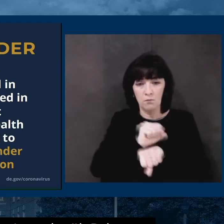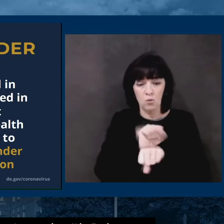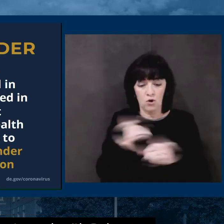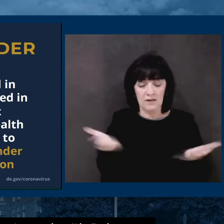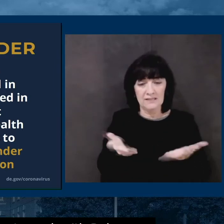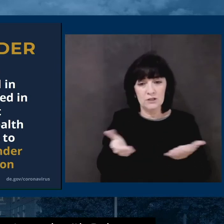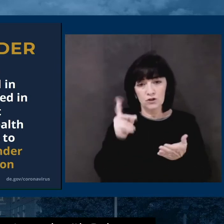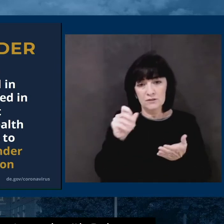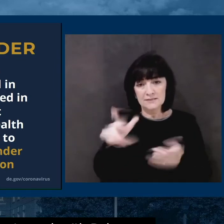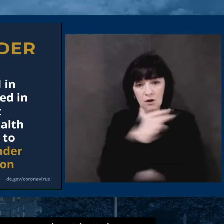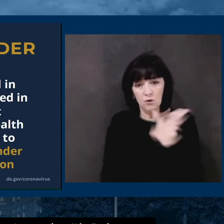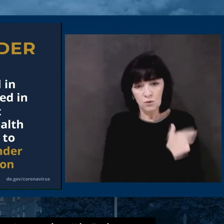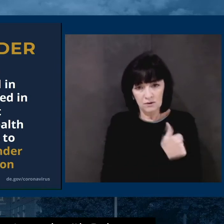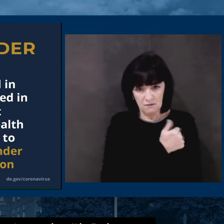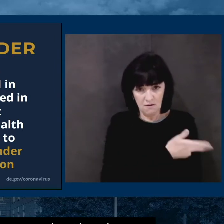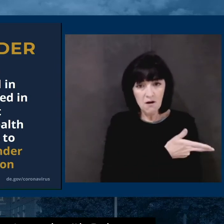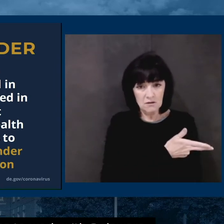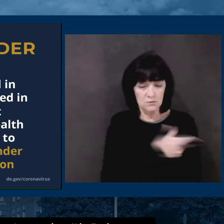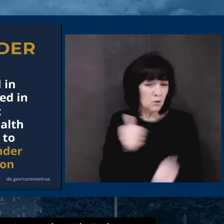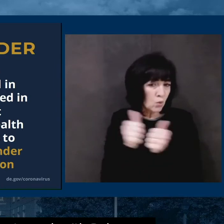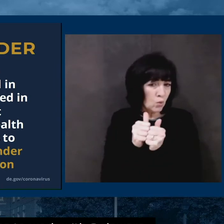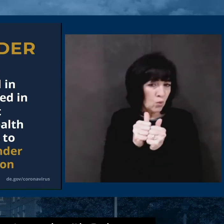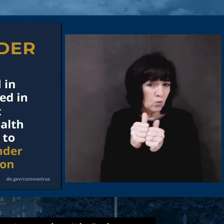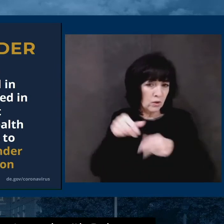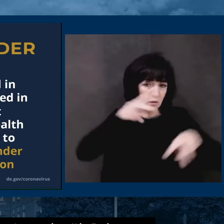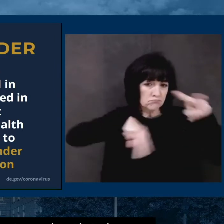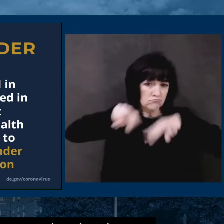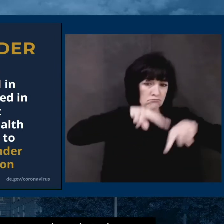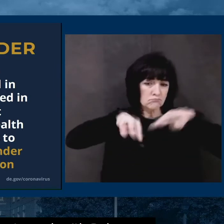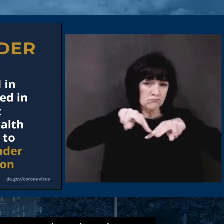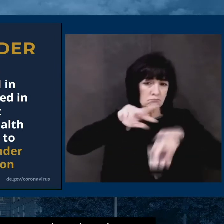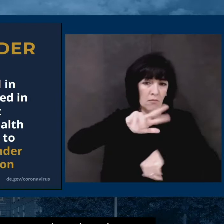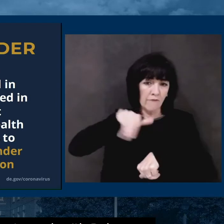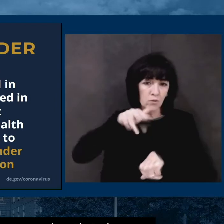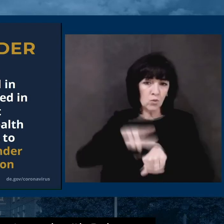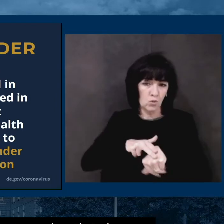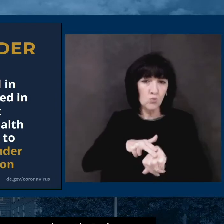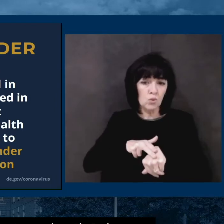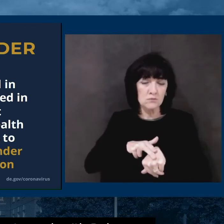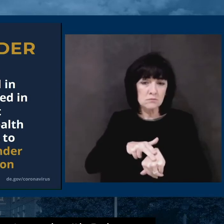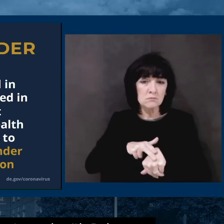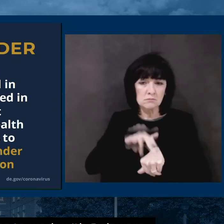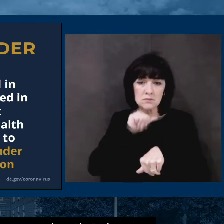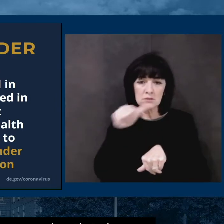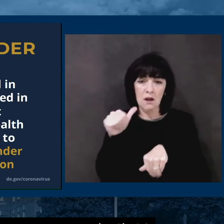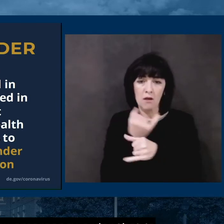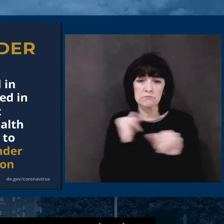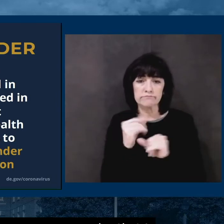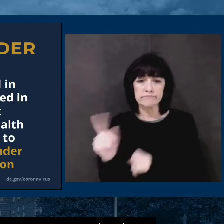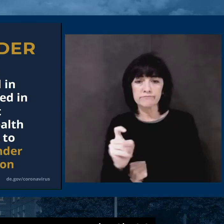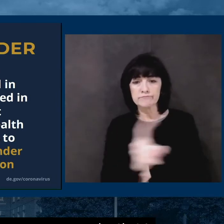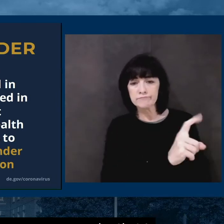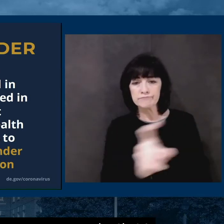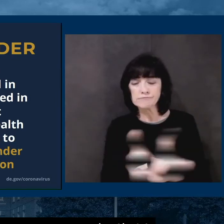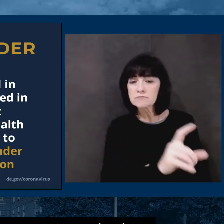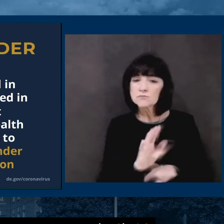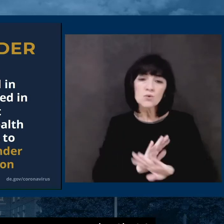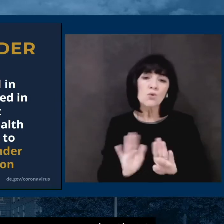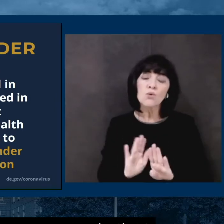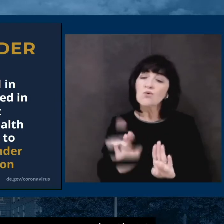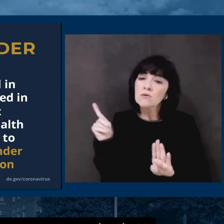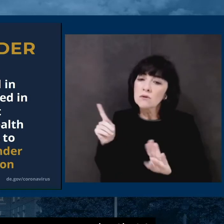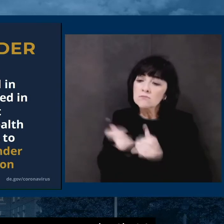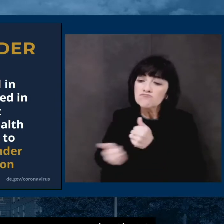this new emergency order that is very important to the hospitals and their ability to